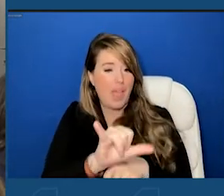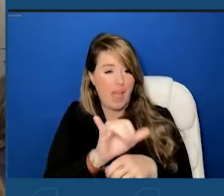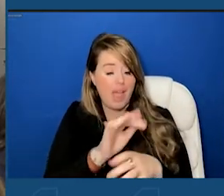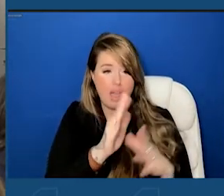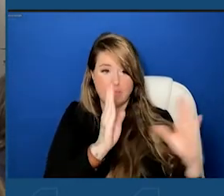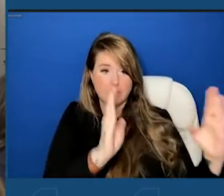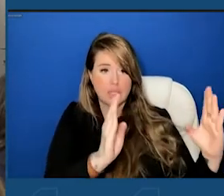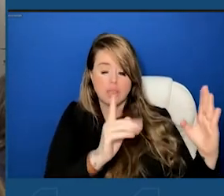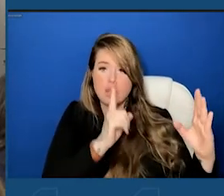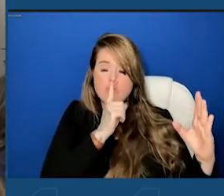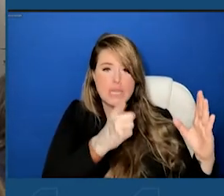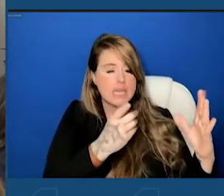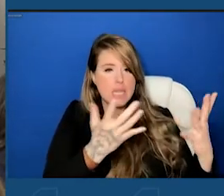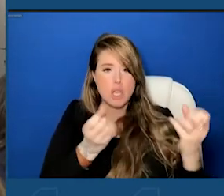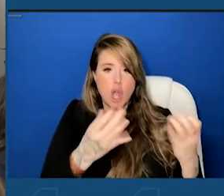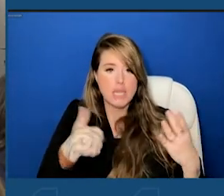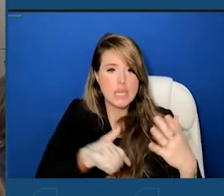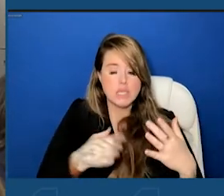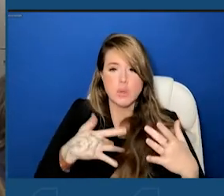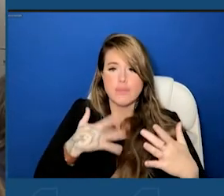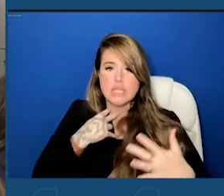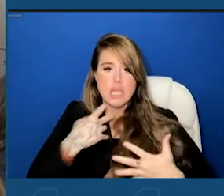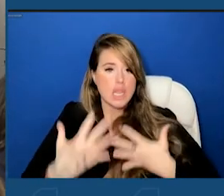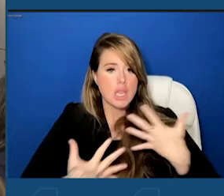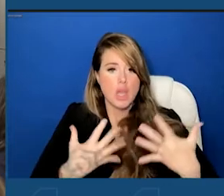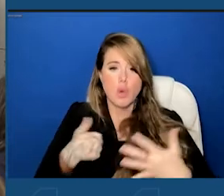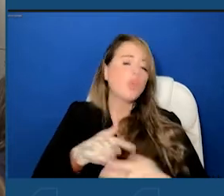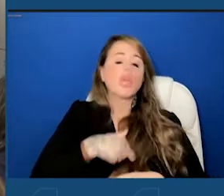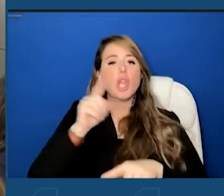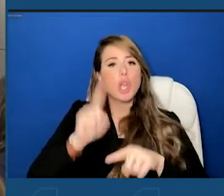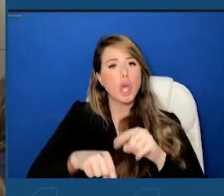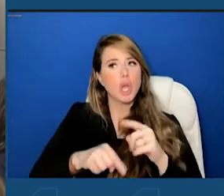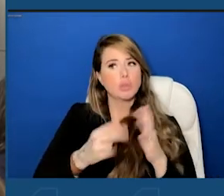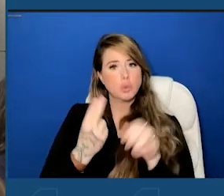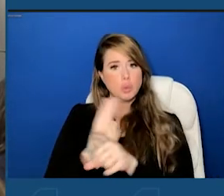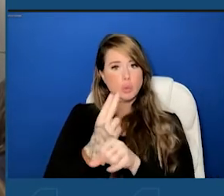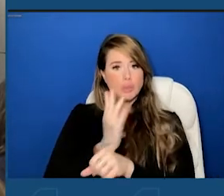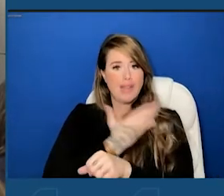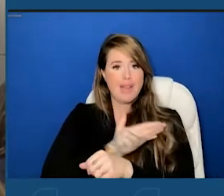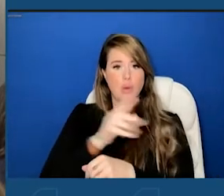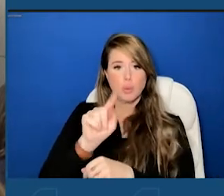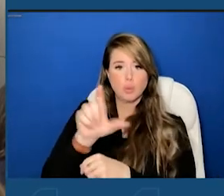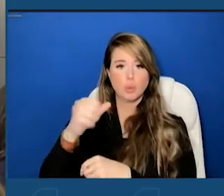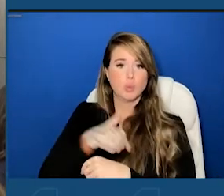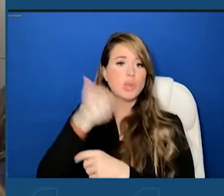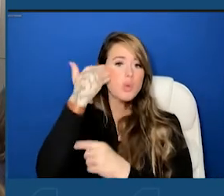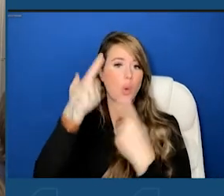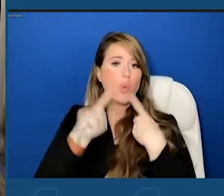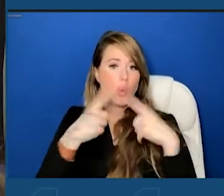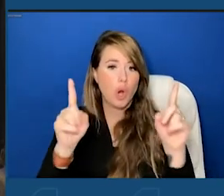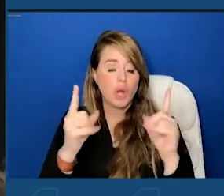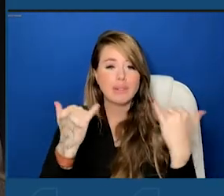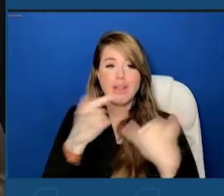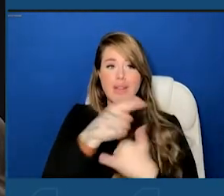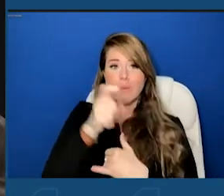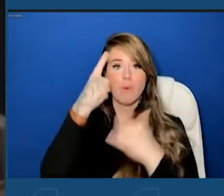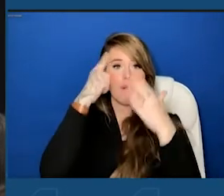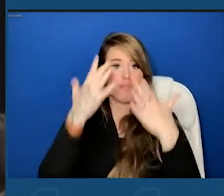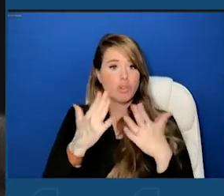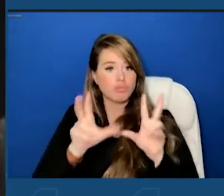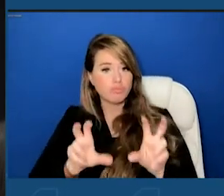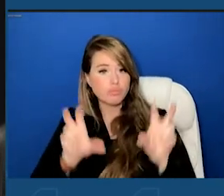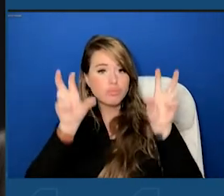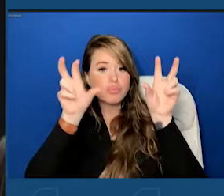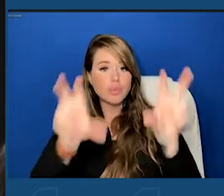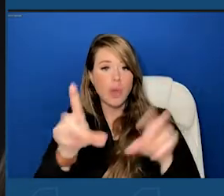ability to build on what we know works. And this investment that you are proposing to make in your